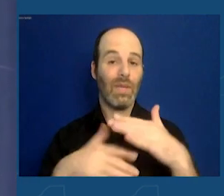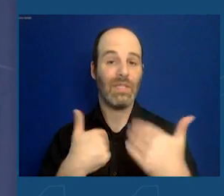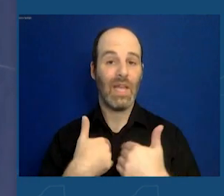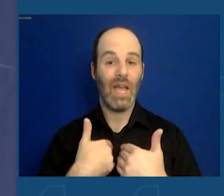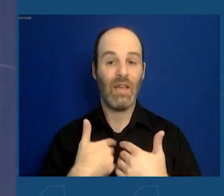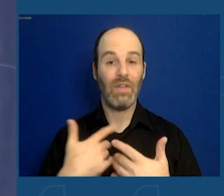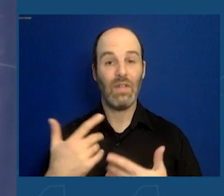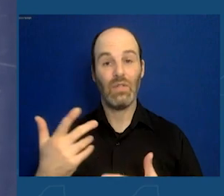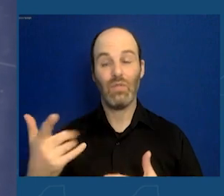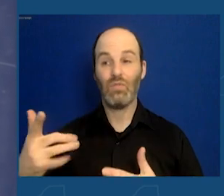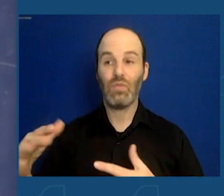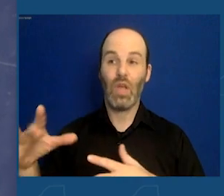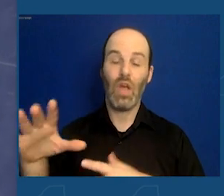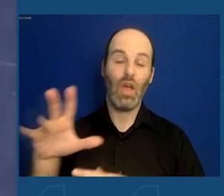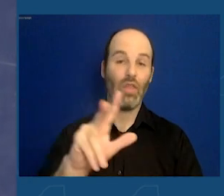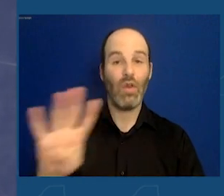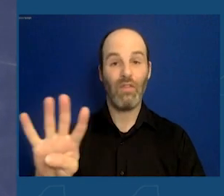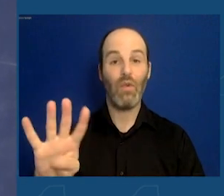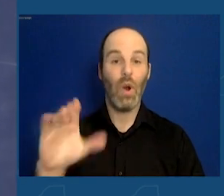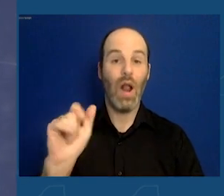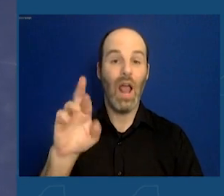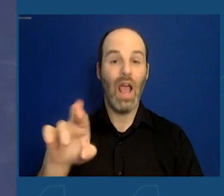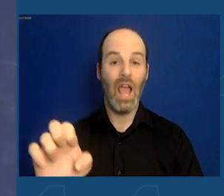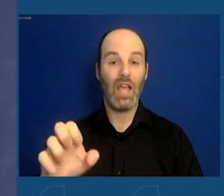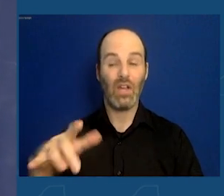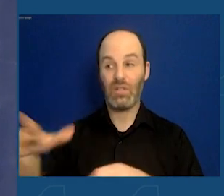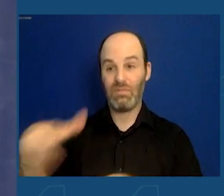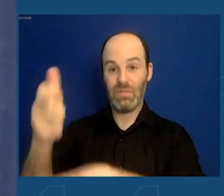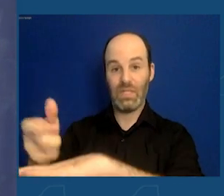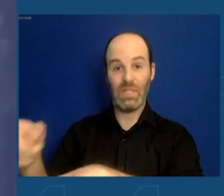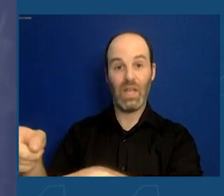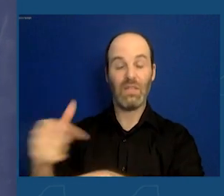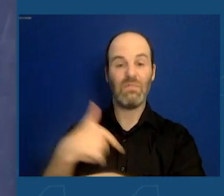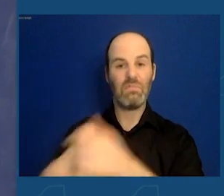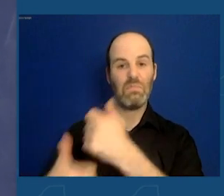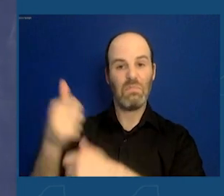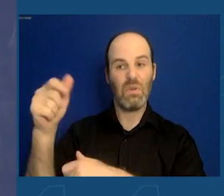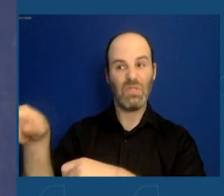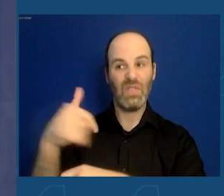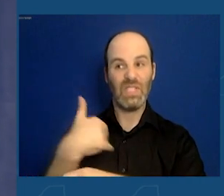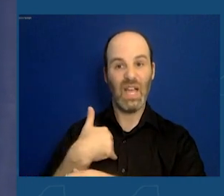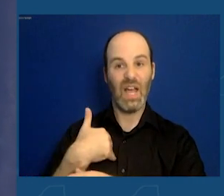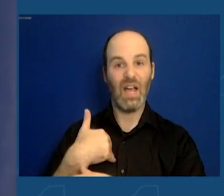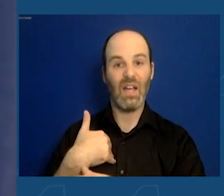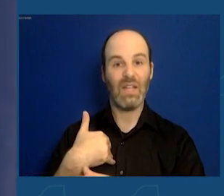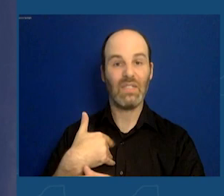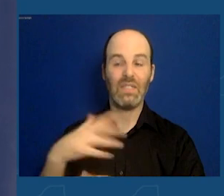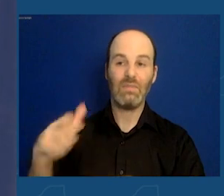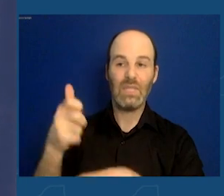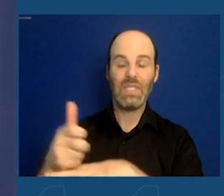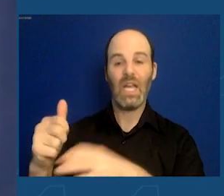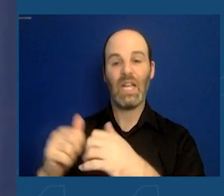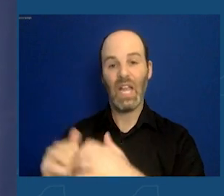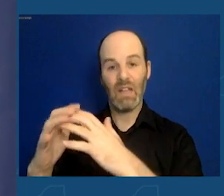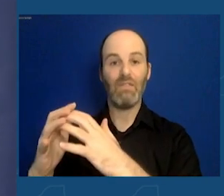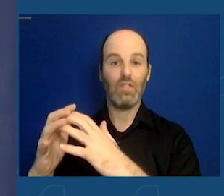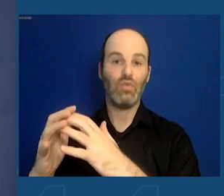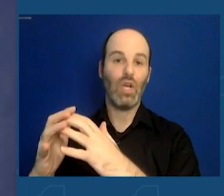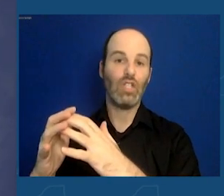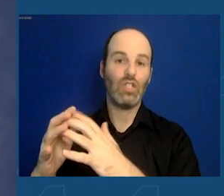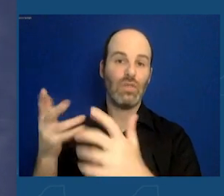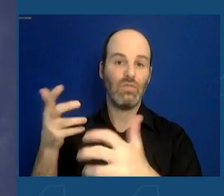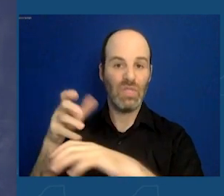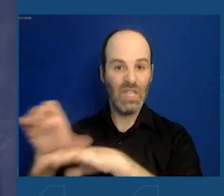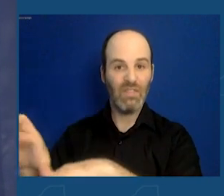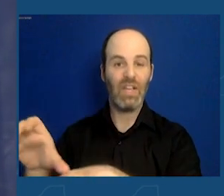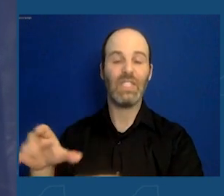site. Most of the site has had a significant amount of site and infrastructure investment made, which has made it